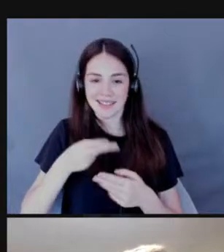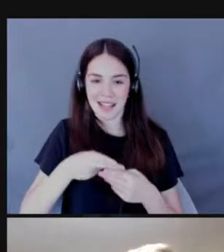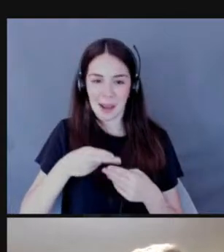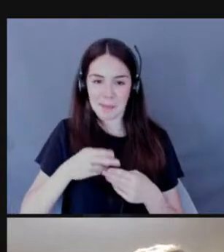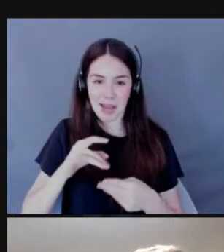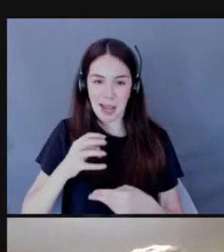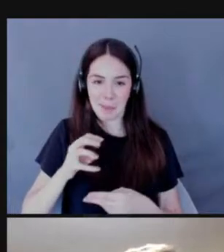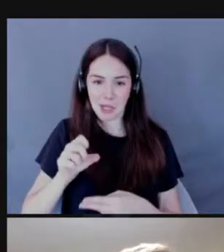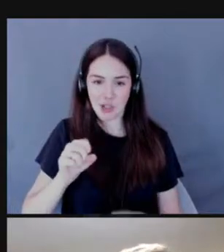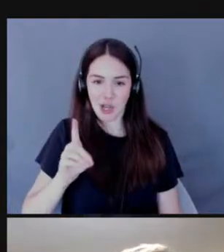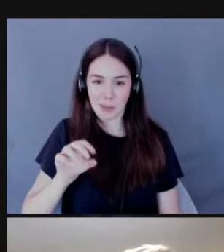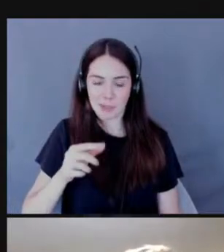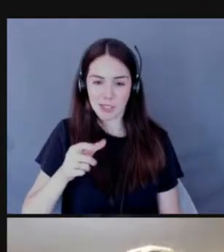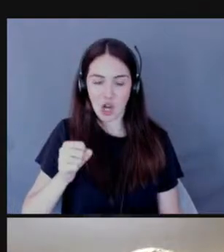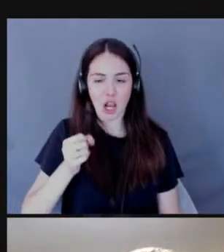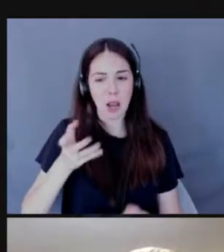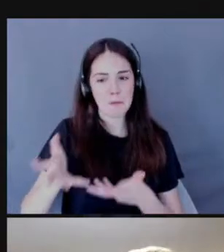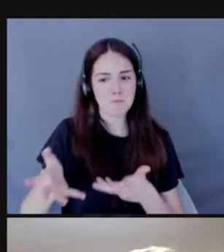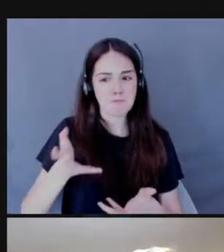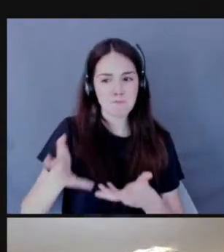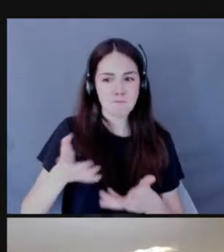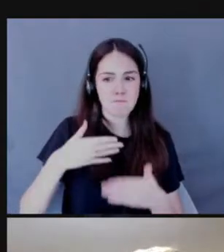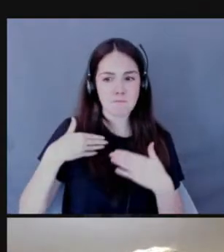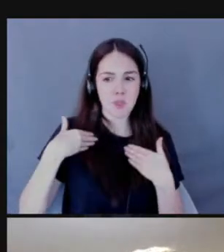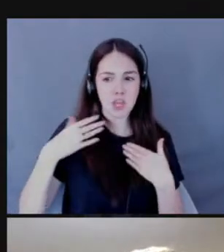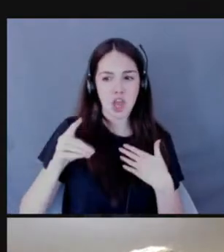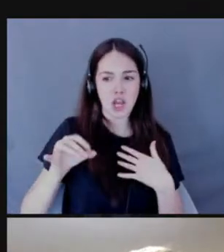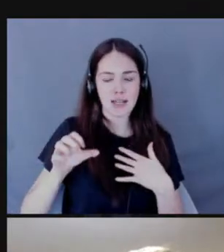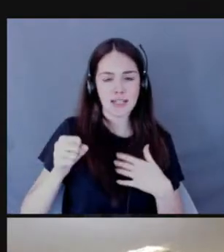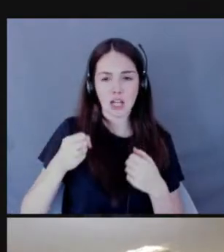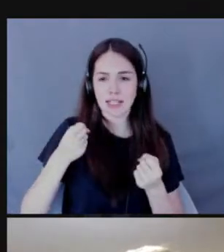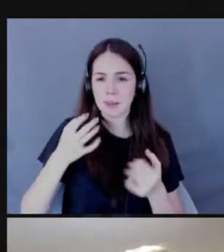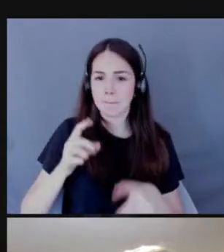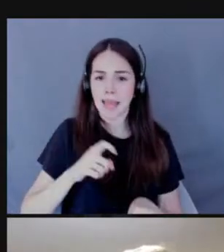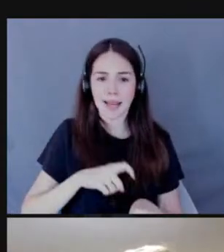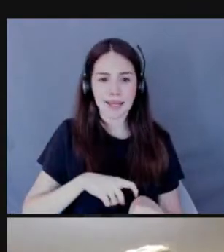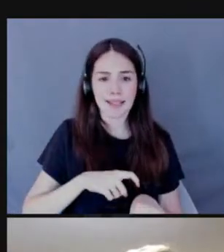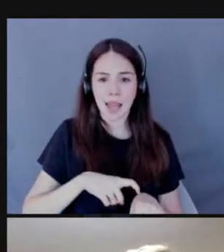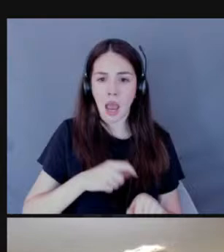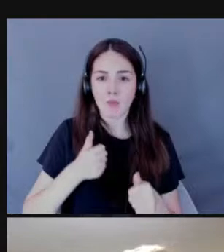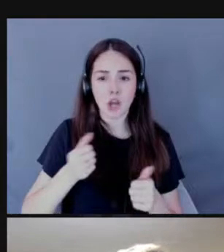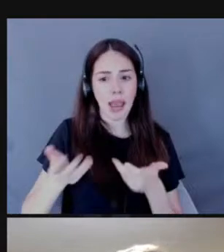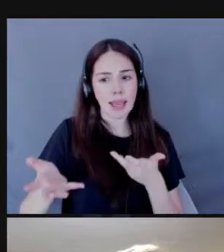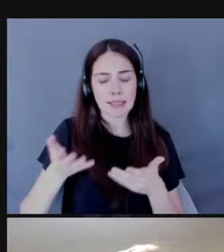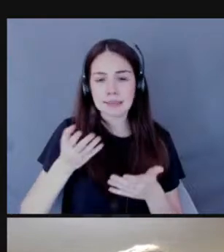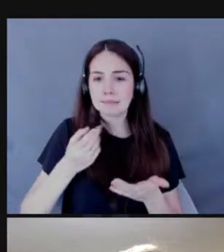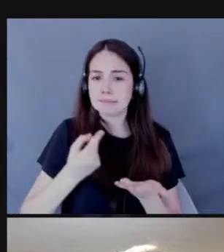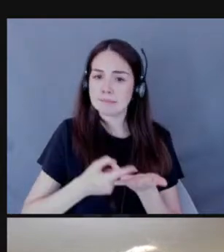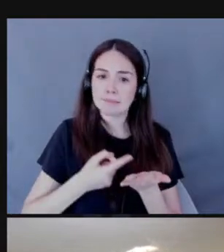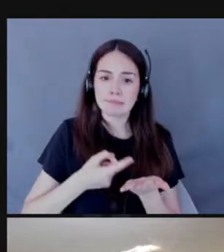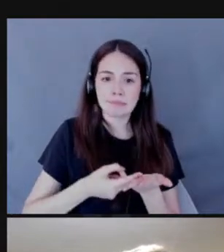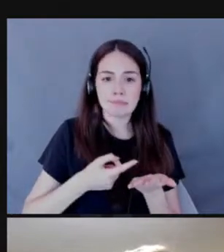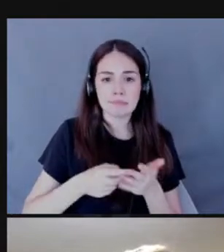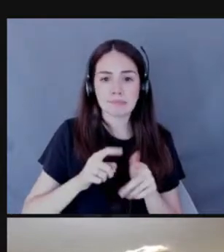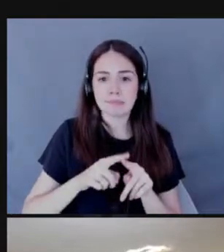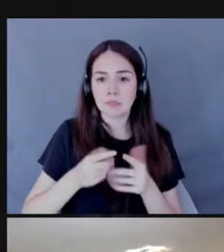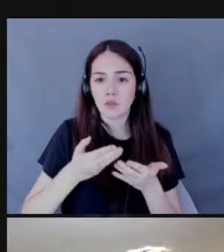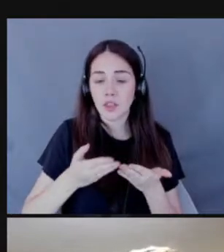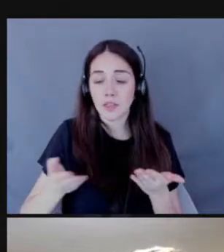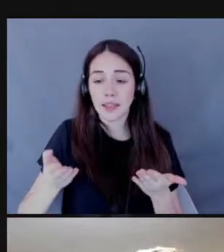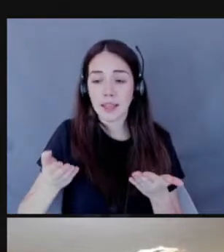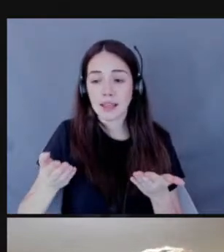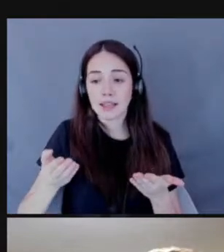had corresponded with the younger Douglas many times to, talk to him about things, and lo and